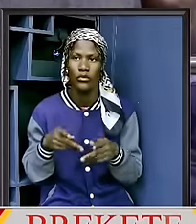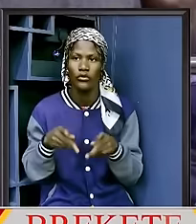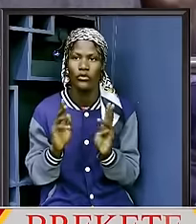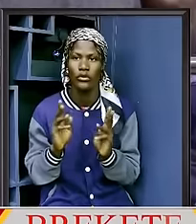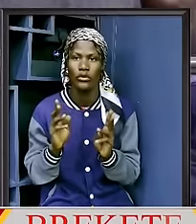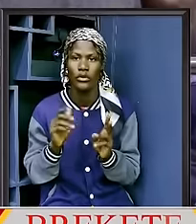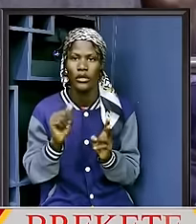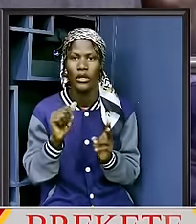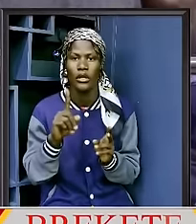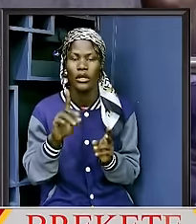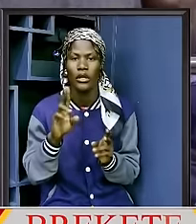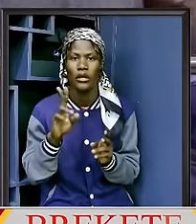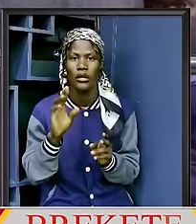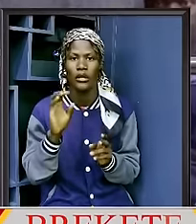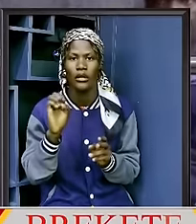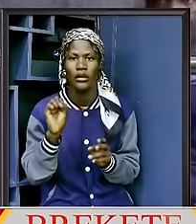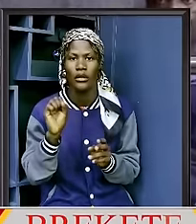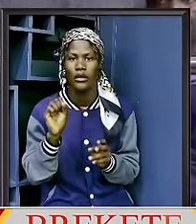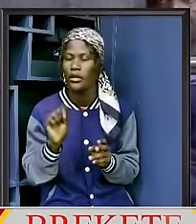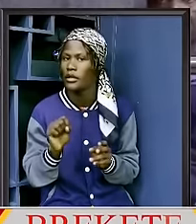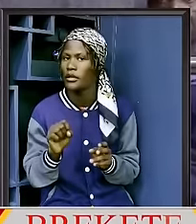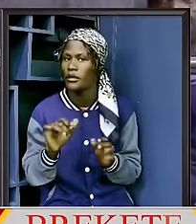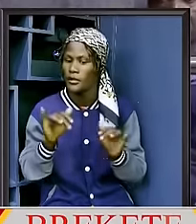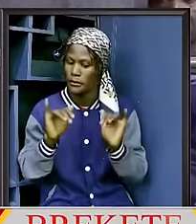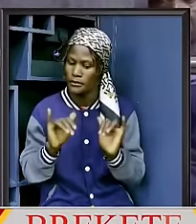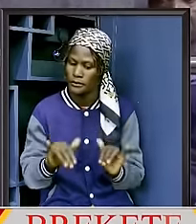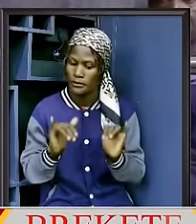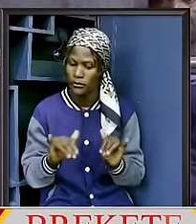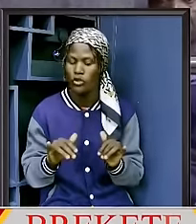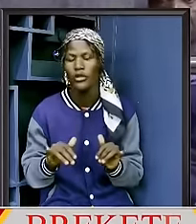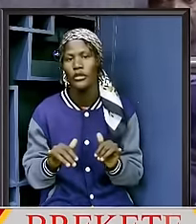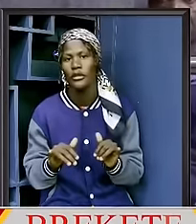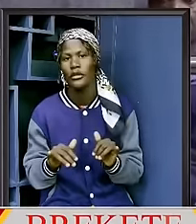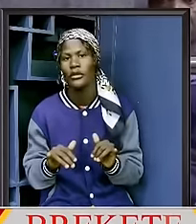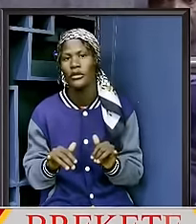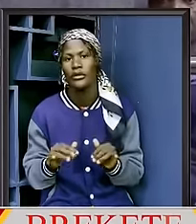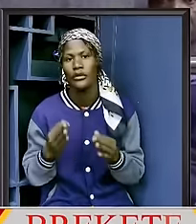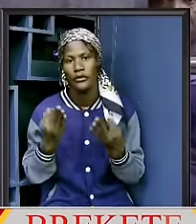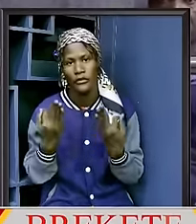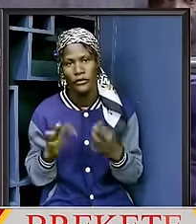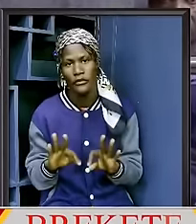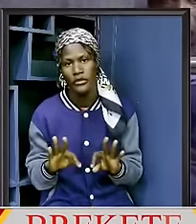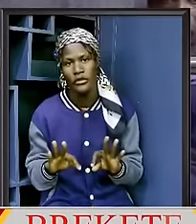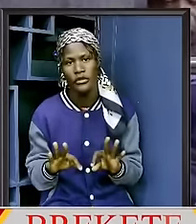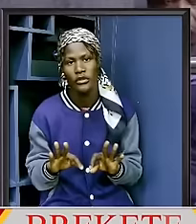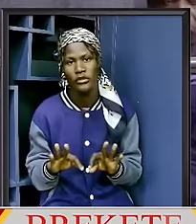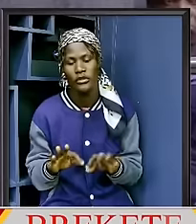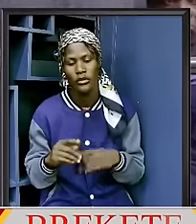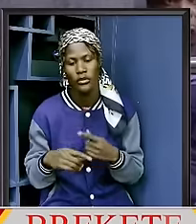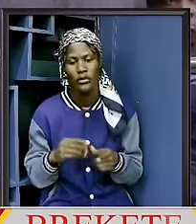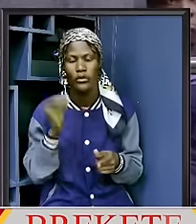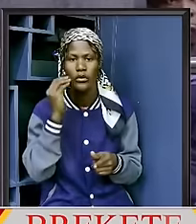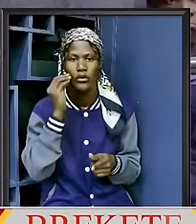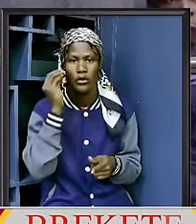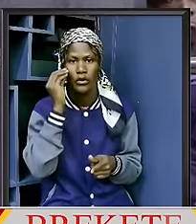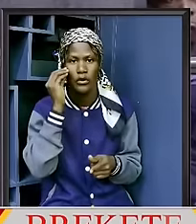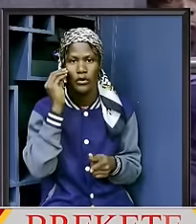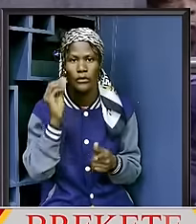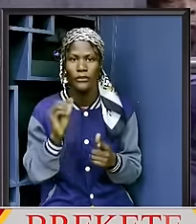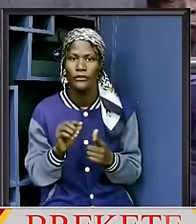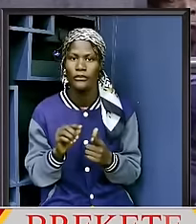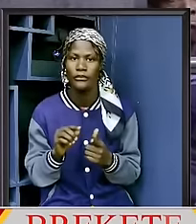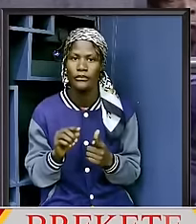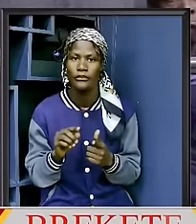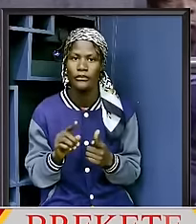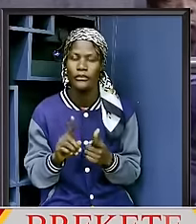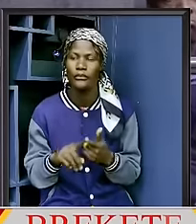Come to my house. Trace it. I will be at home waiting. So we did reconciliation. He said, as you are going home today, madam, come and sign. Oga